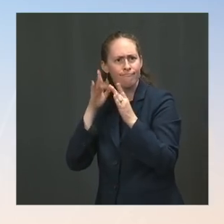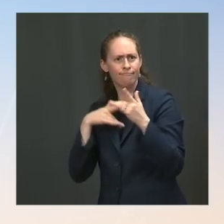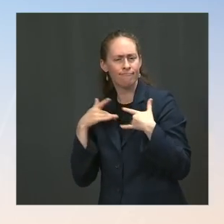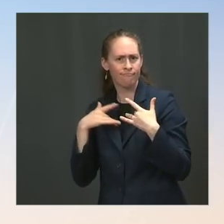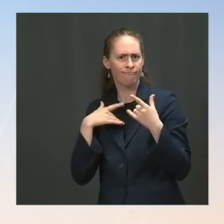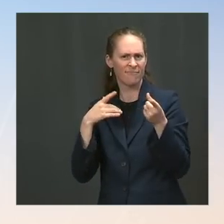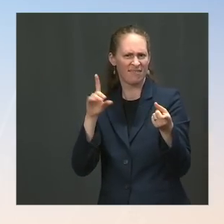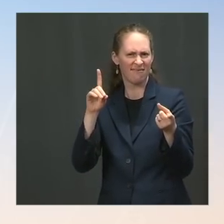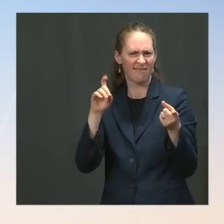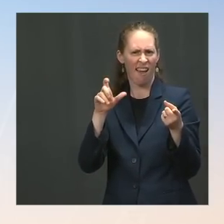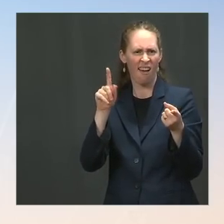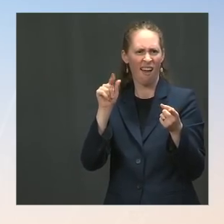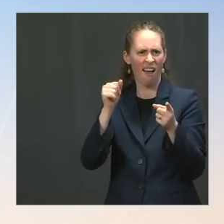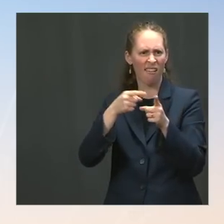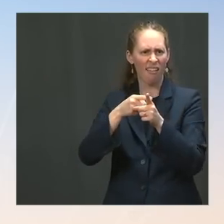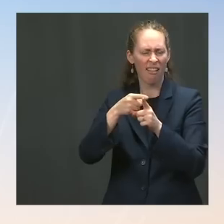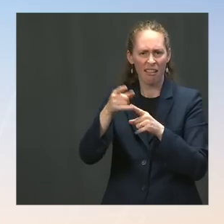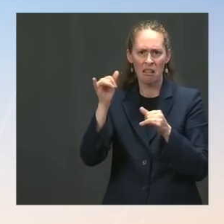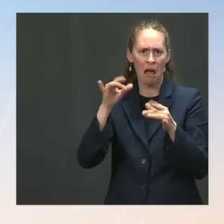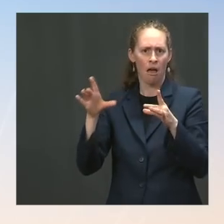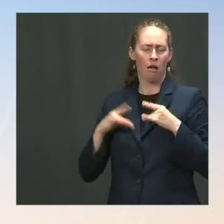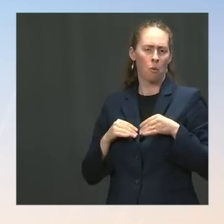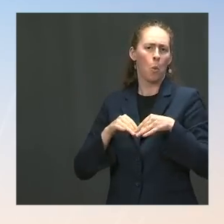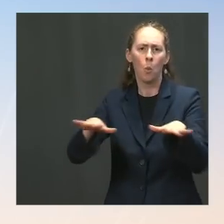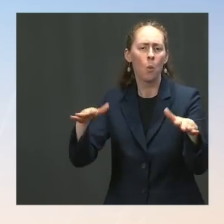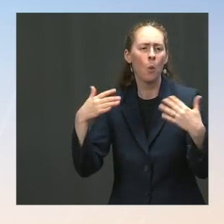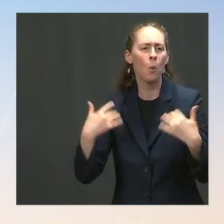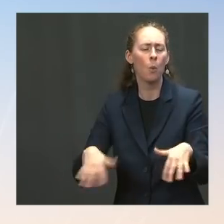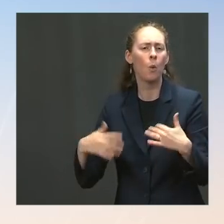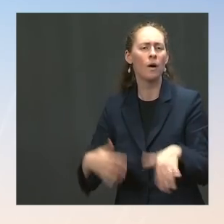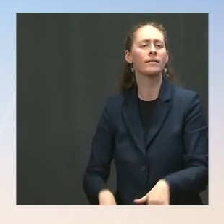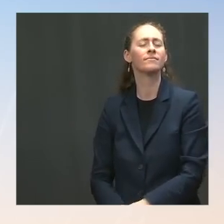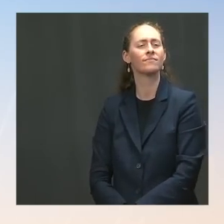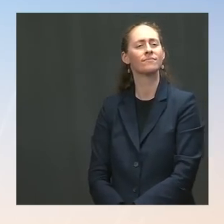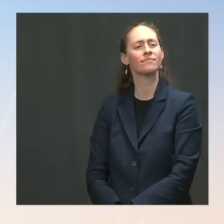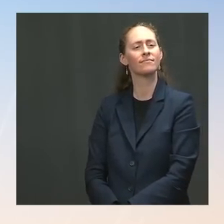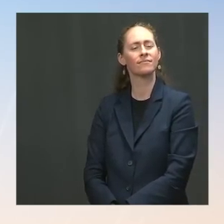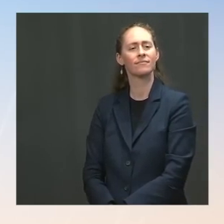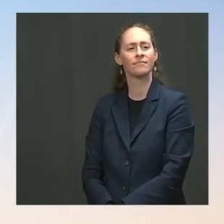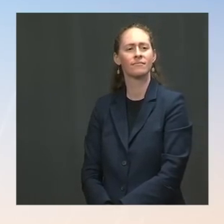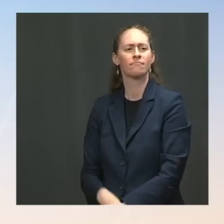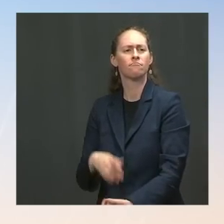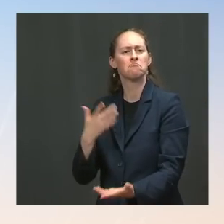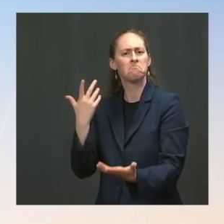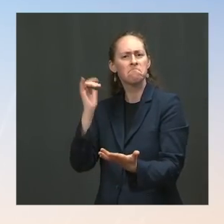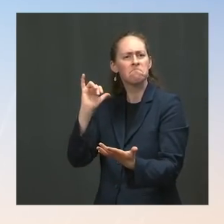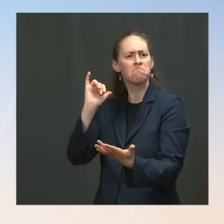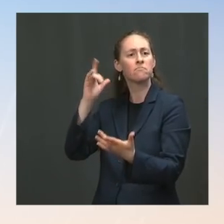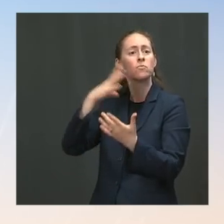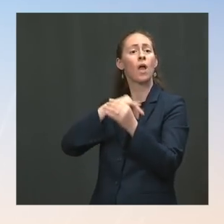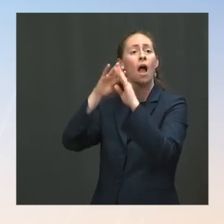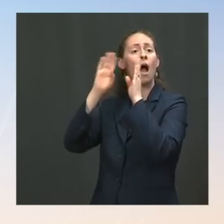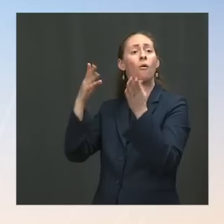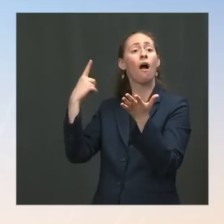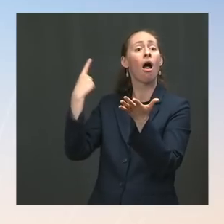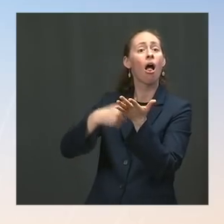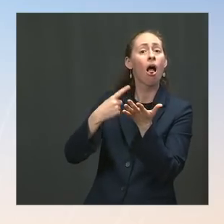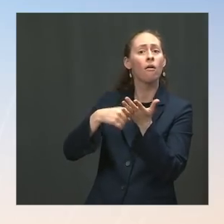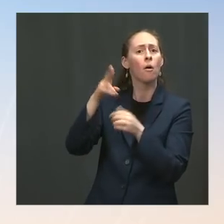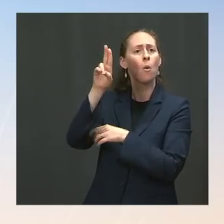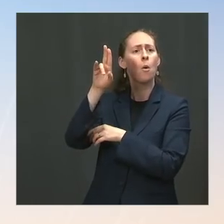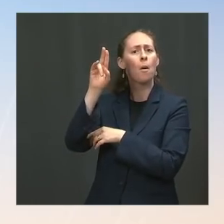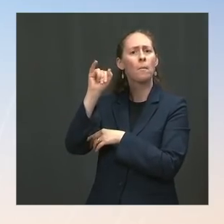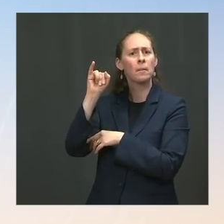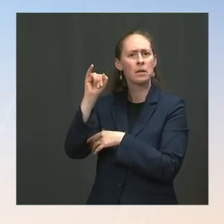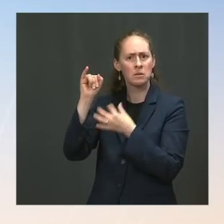wondering, we heard from the White House about unemployment, expanded unemployment benefits. Those are set to expire